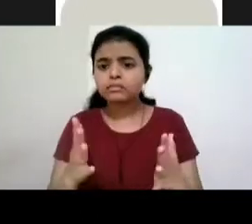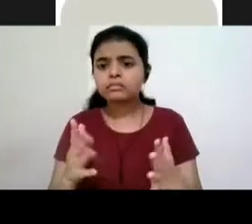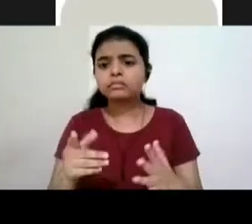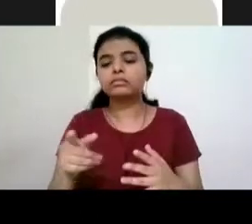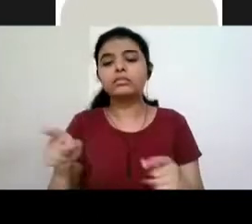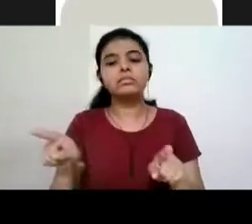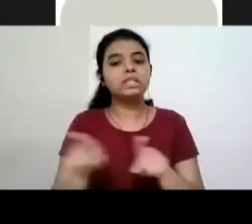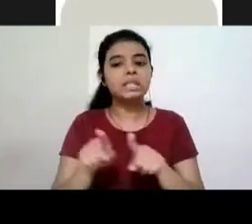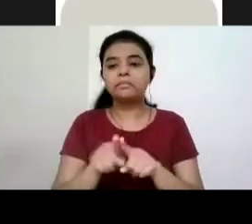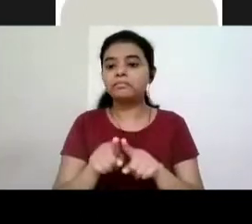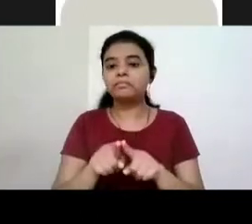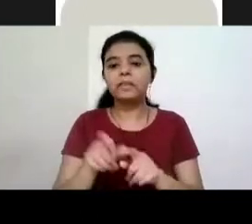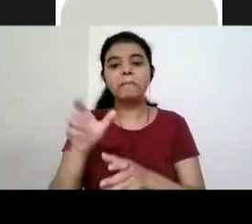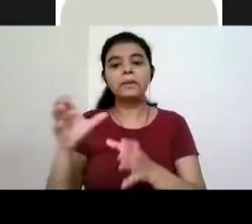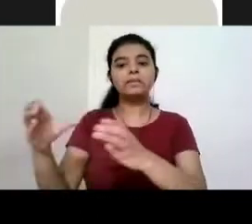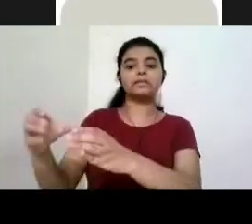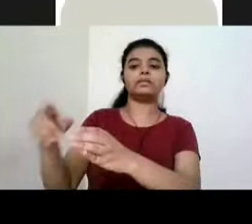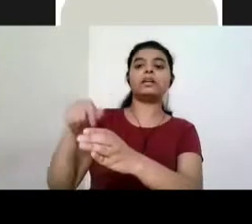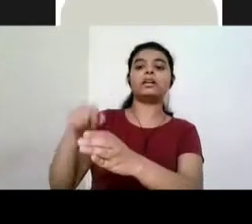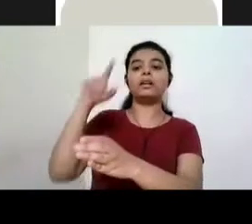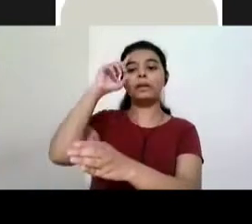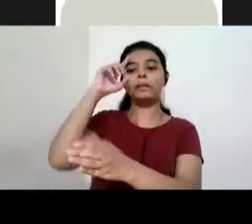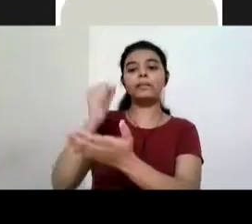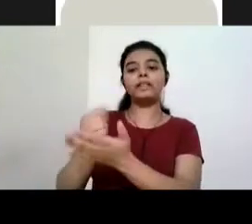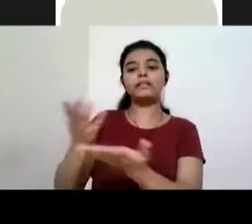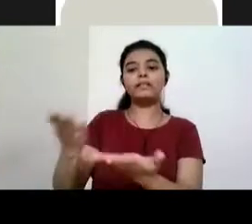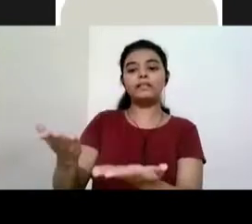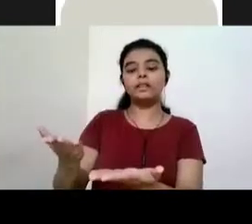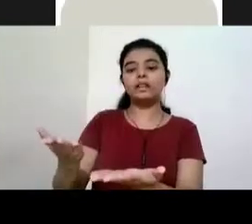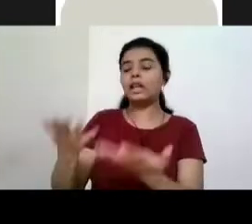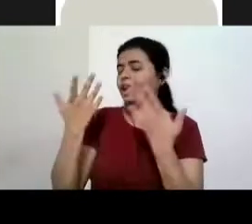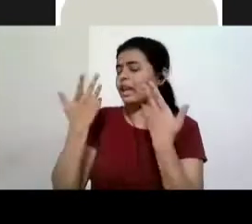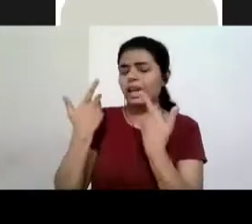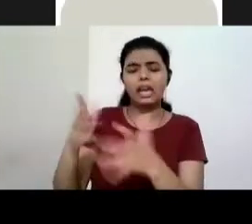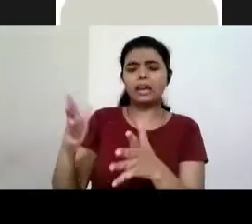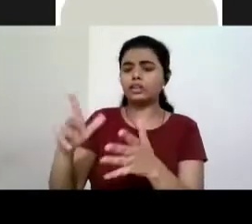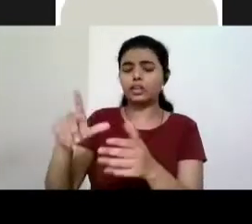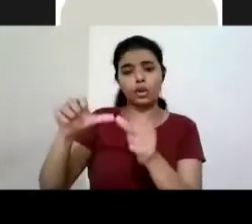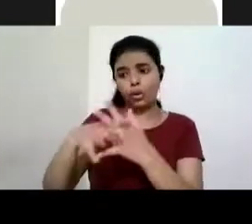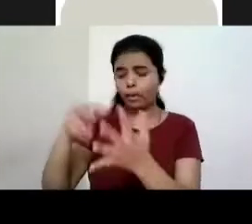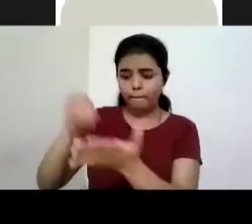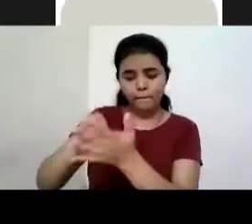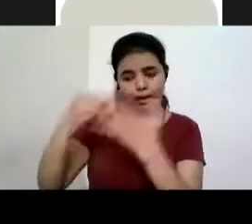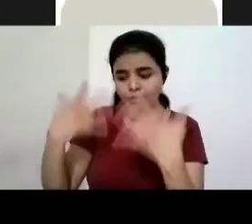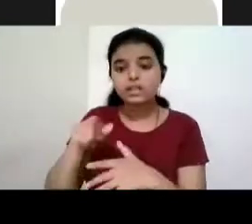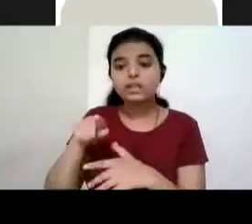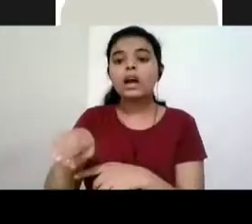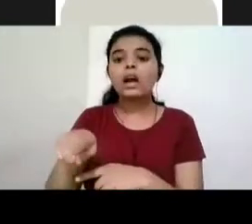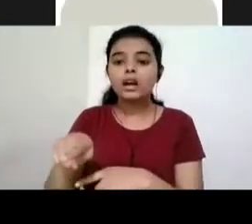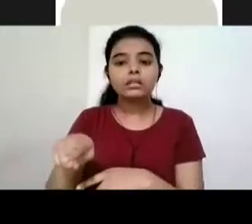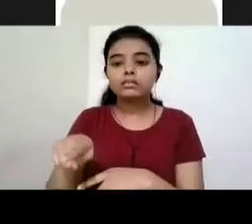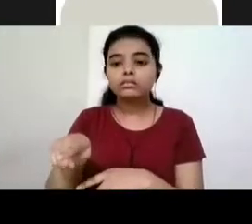the same set of people who believe in that whatever they put in the law is